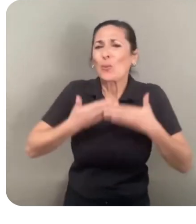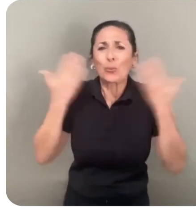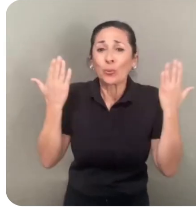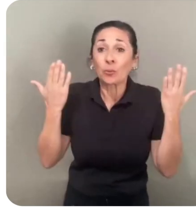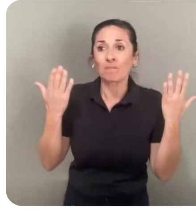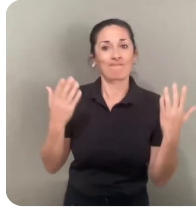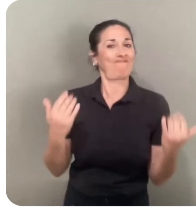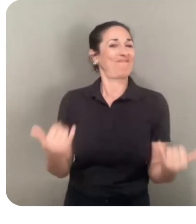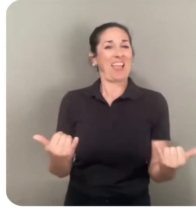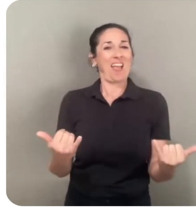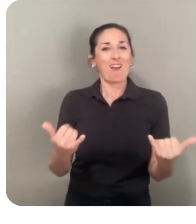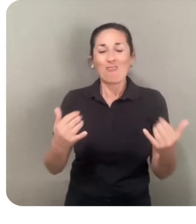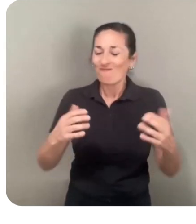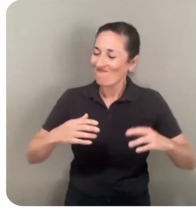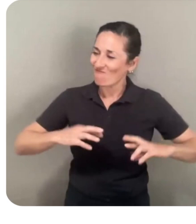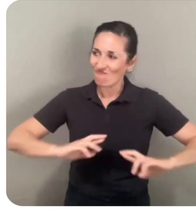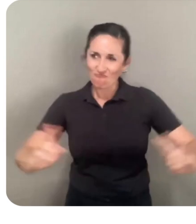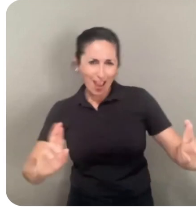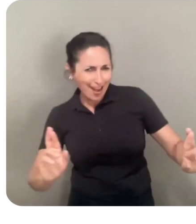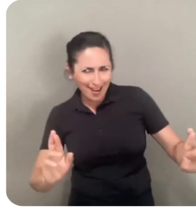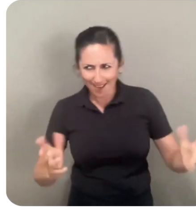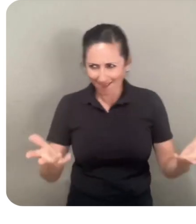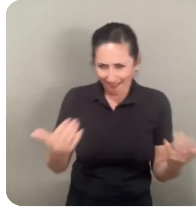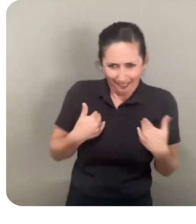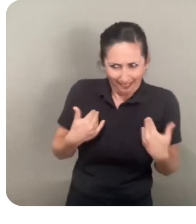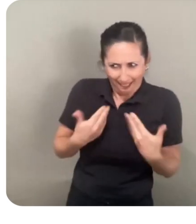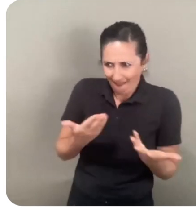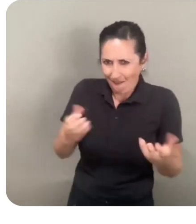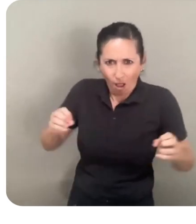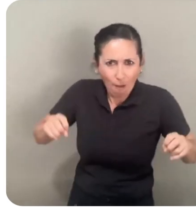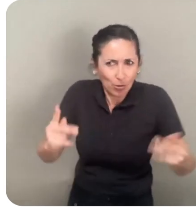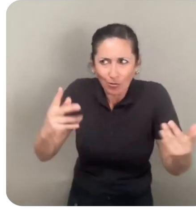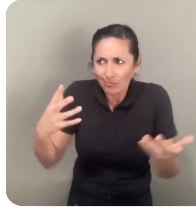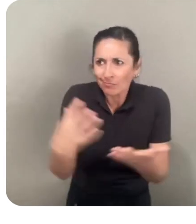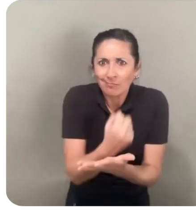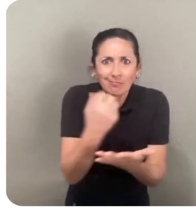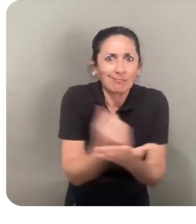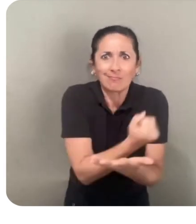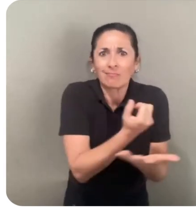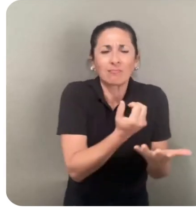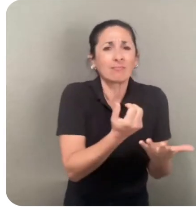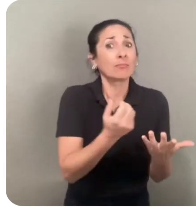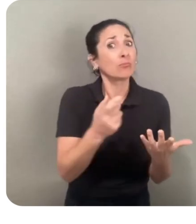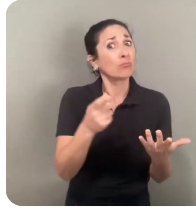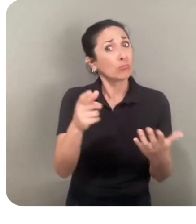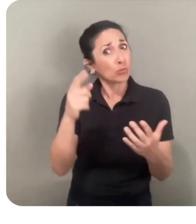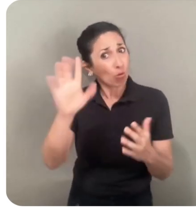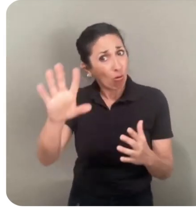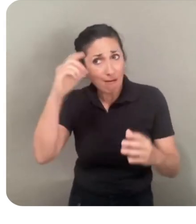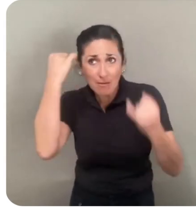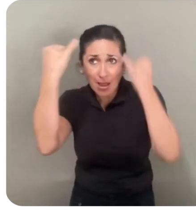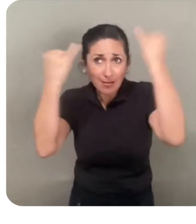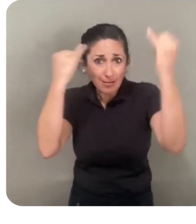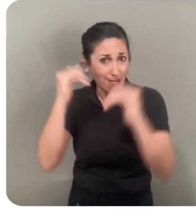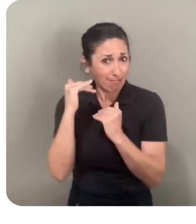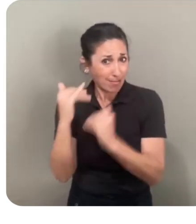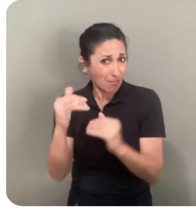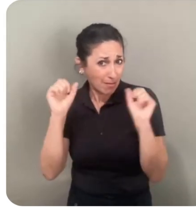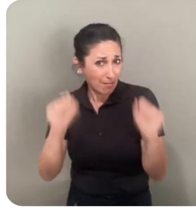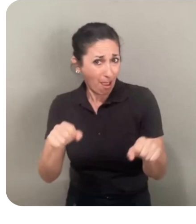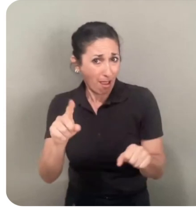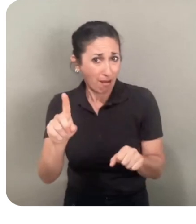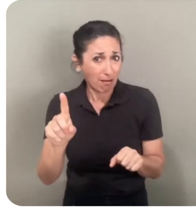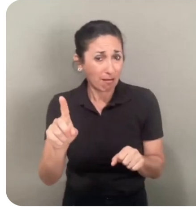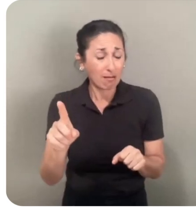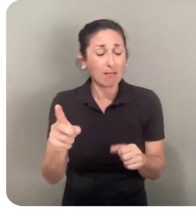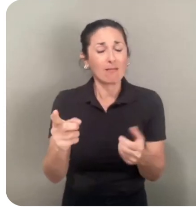But now the tools are readily available, and the opportunities are only limited by your imagination. What